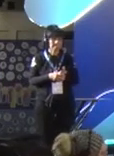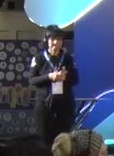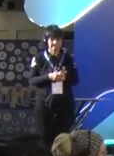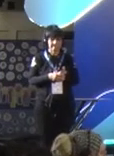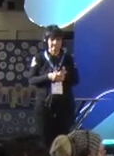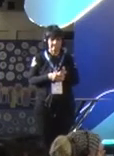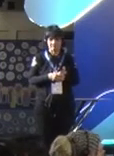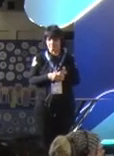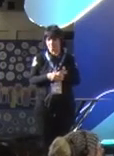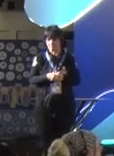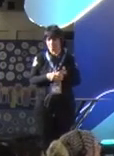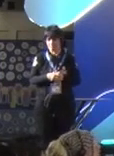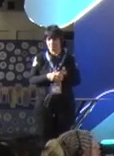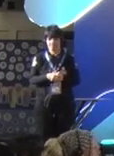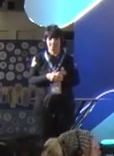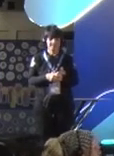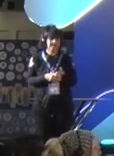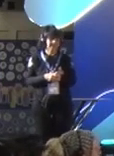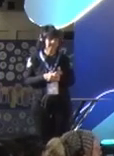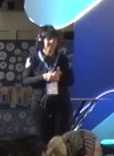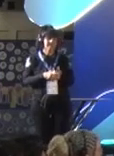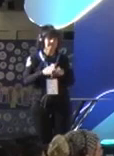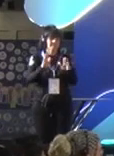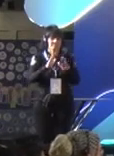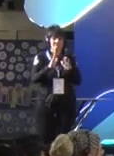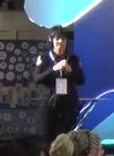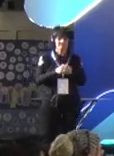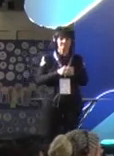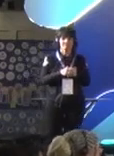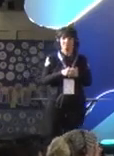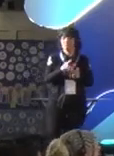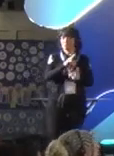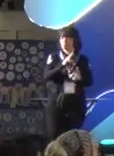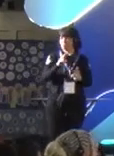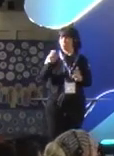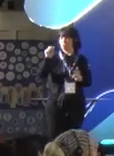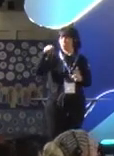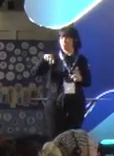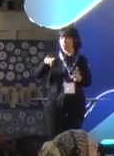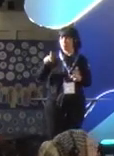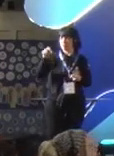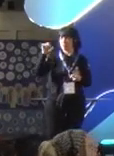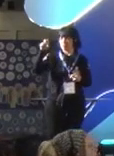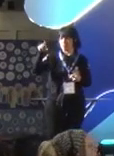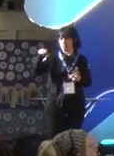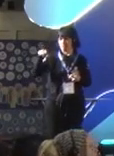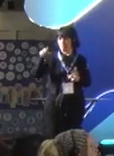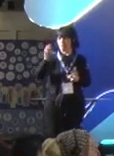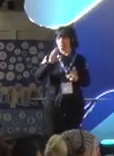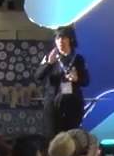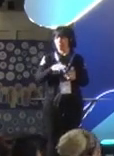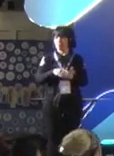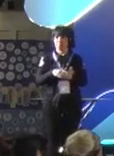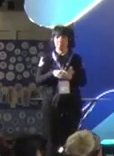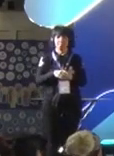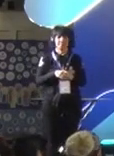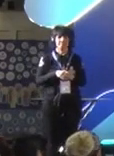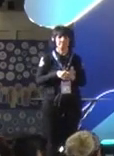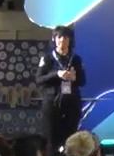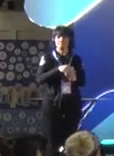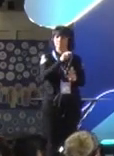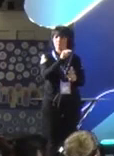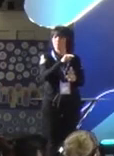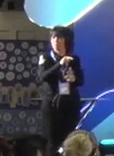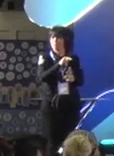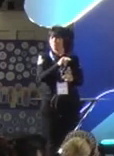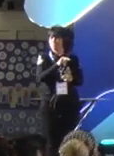question? Oh, hello. Hi. My name is André. Hi, André. So, do you think that if